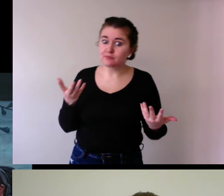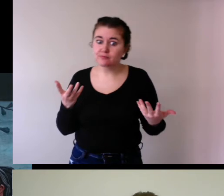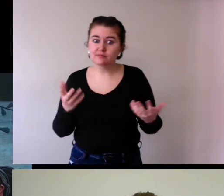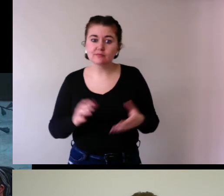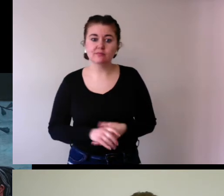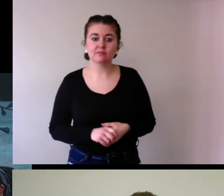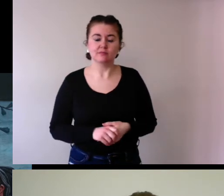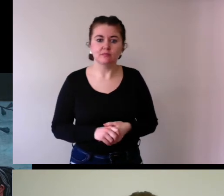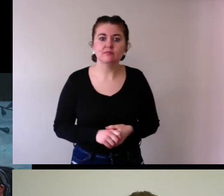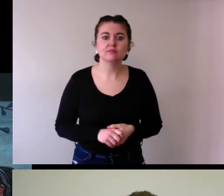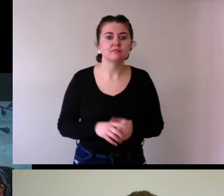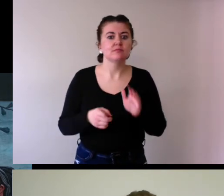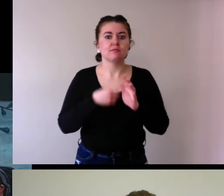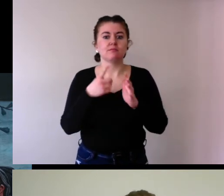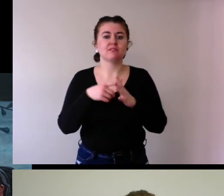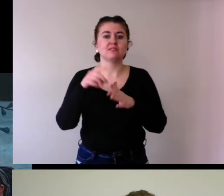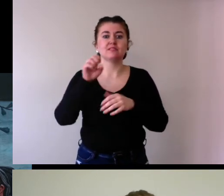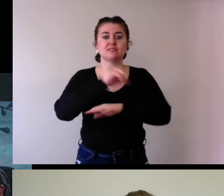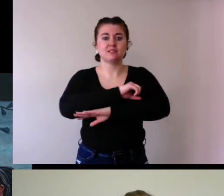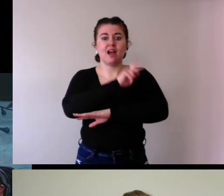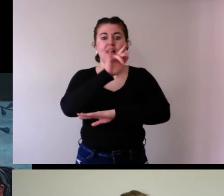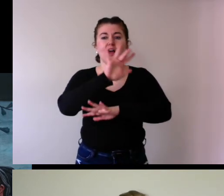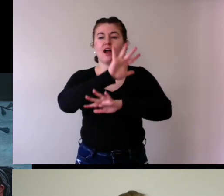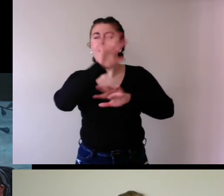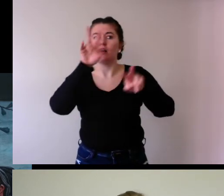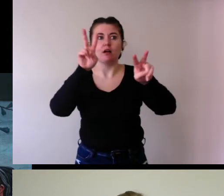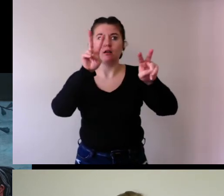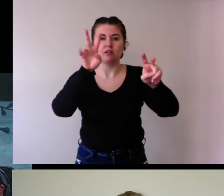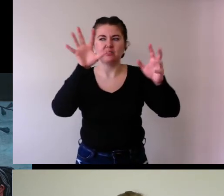Sometimes it's movie night.